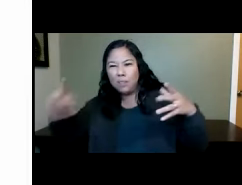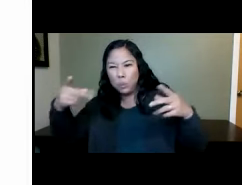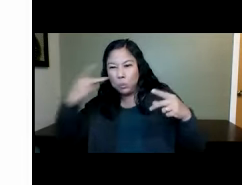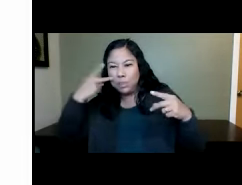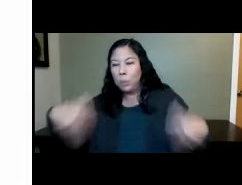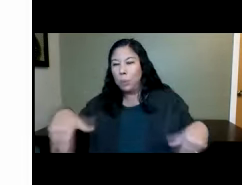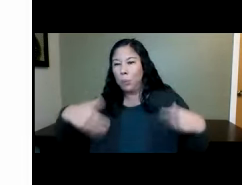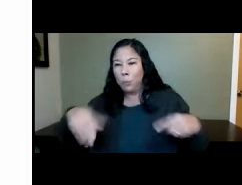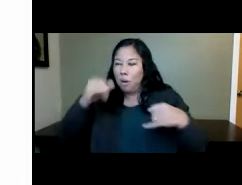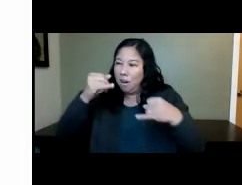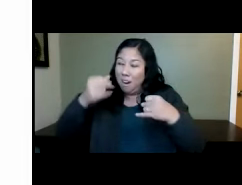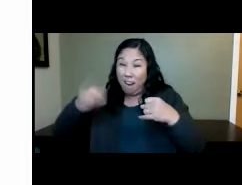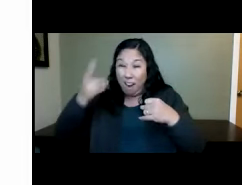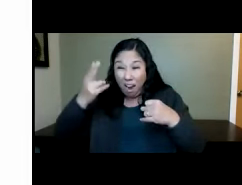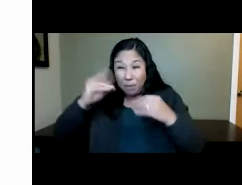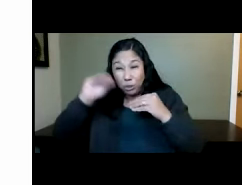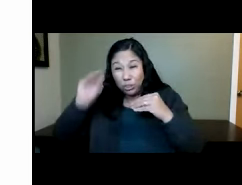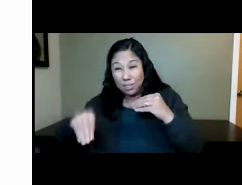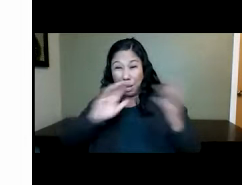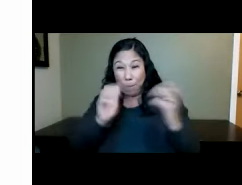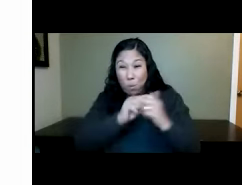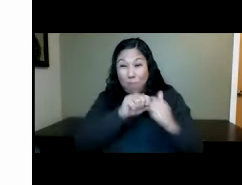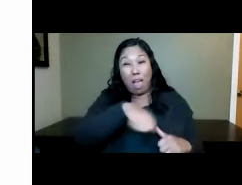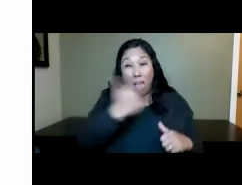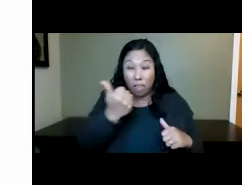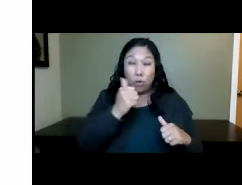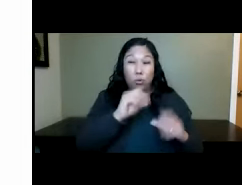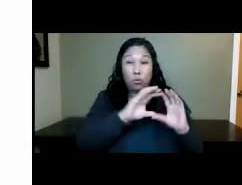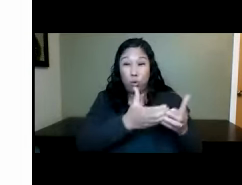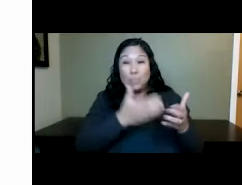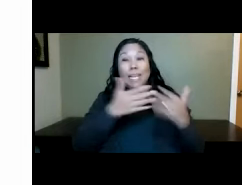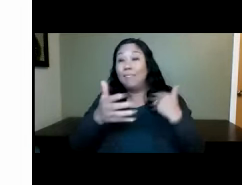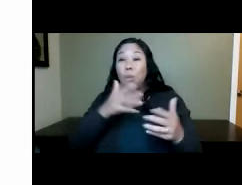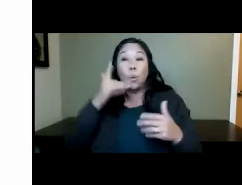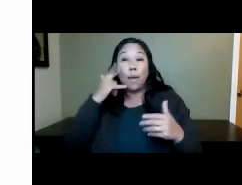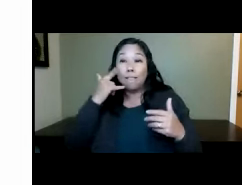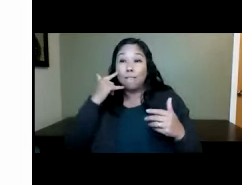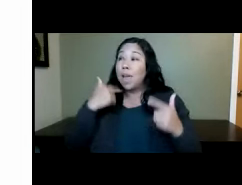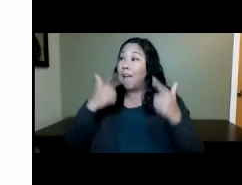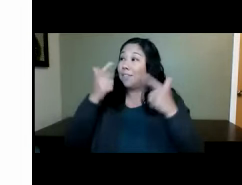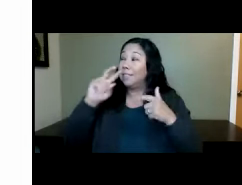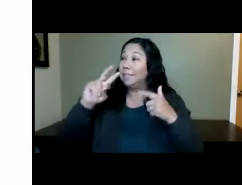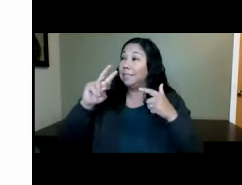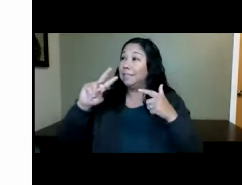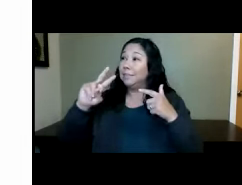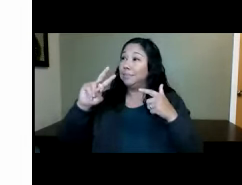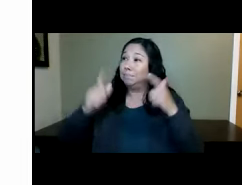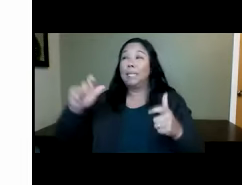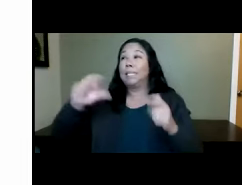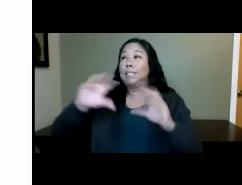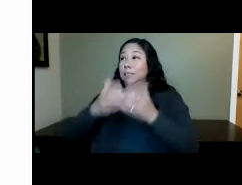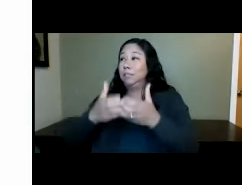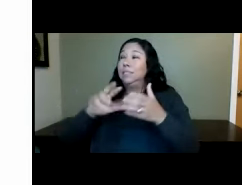compared to all other racial ethnic groups. And even though California is home to the second largest Pacific Islander population outside of